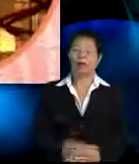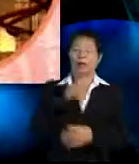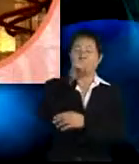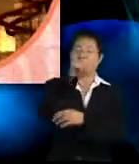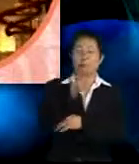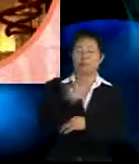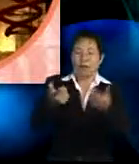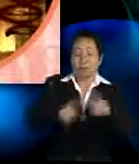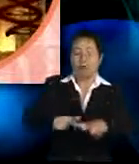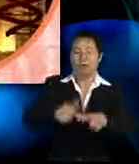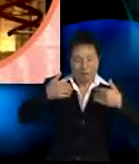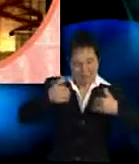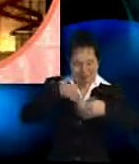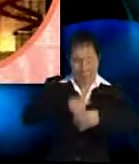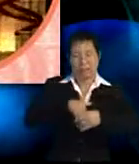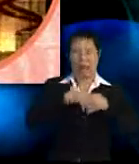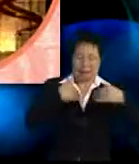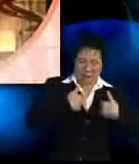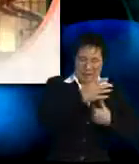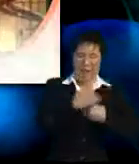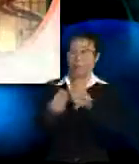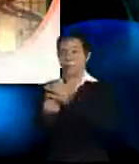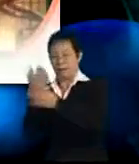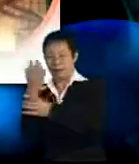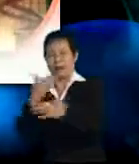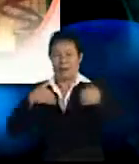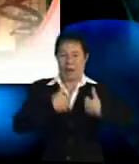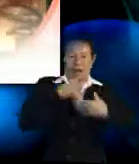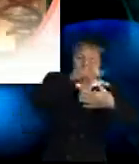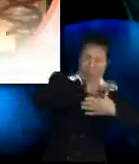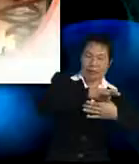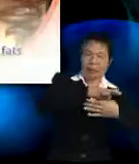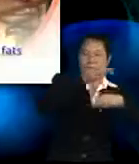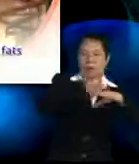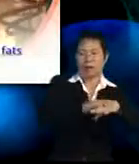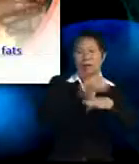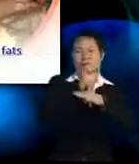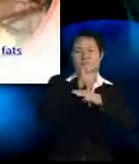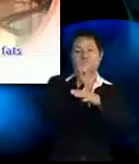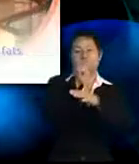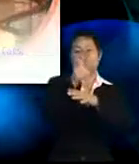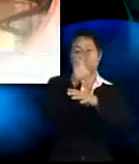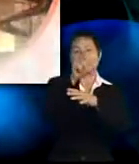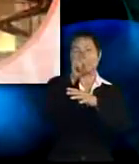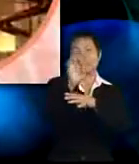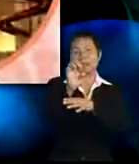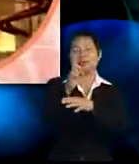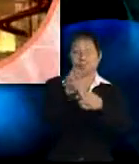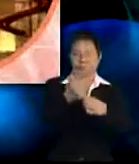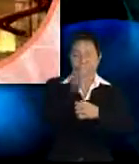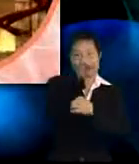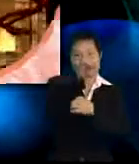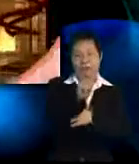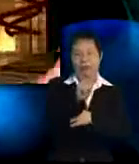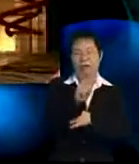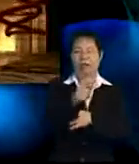Fats occur in animals and plants. Animal fats are called saturated fats. They are found